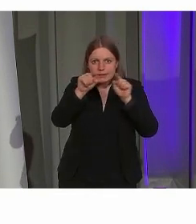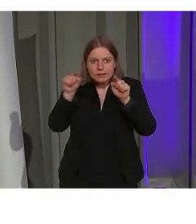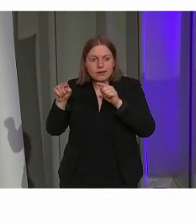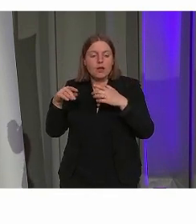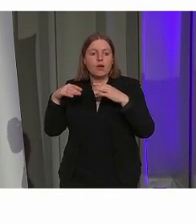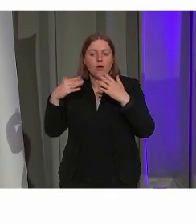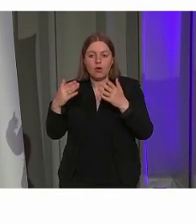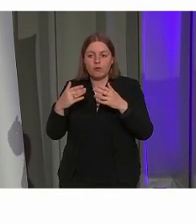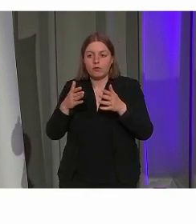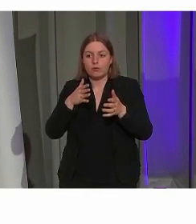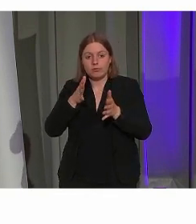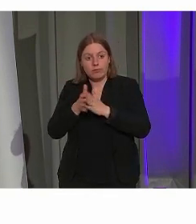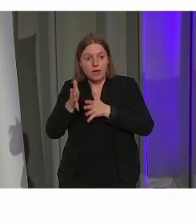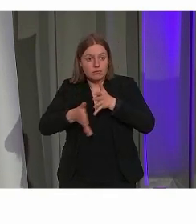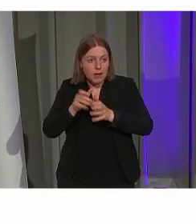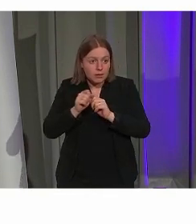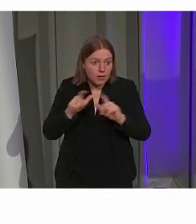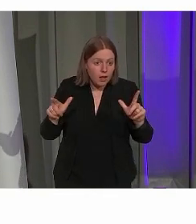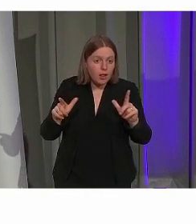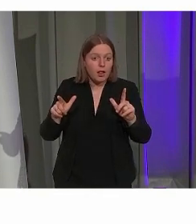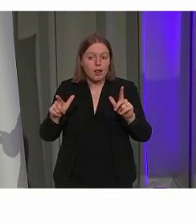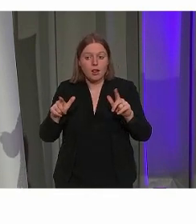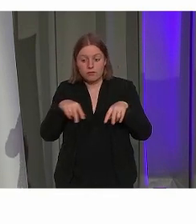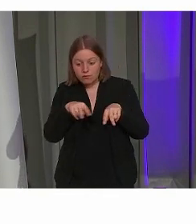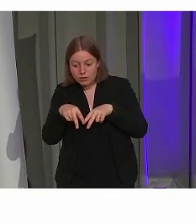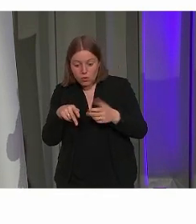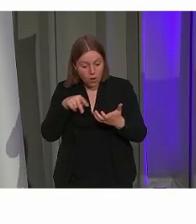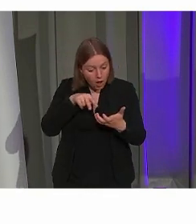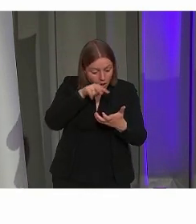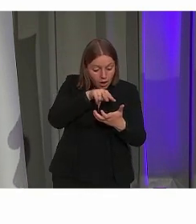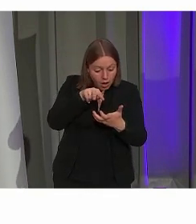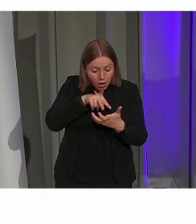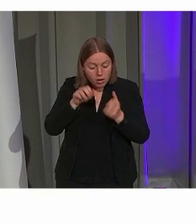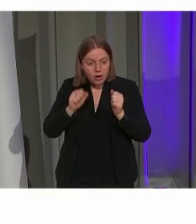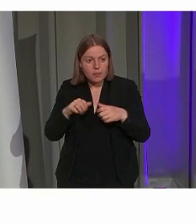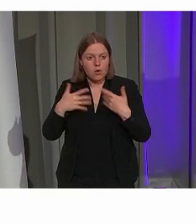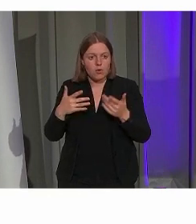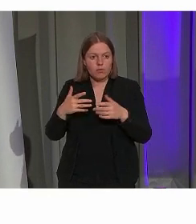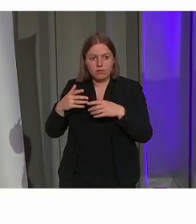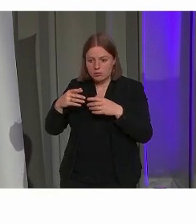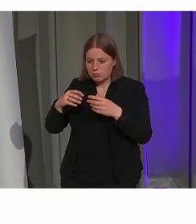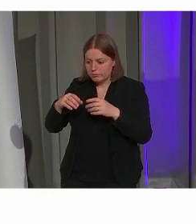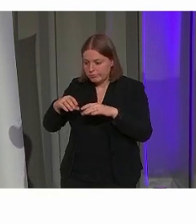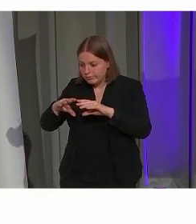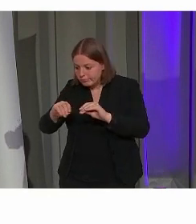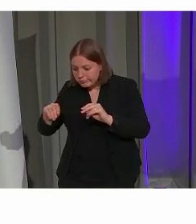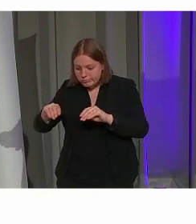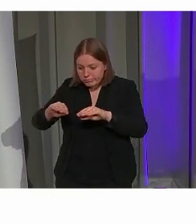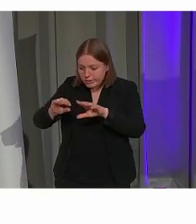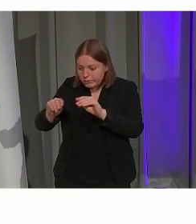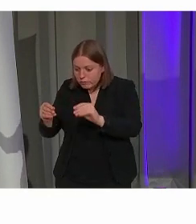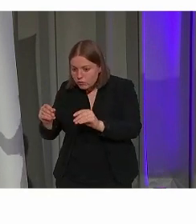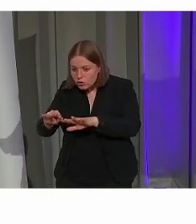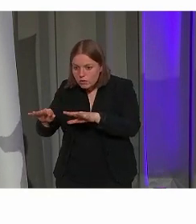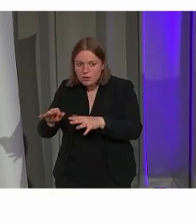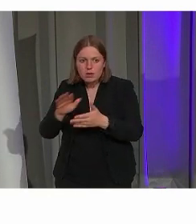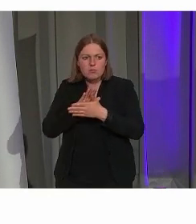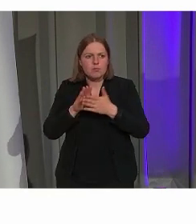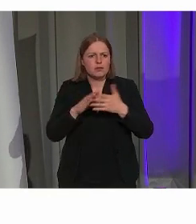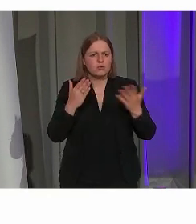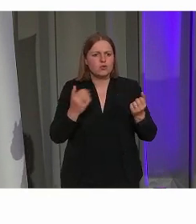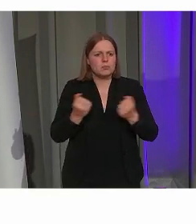this. And we are working with sign language videos, but also tactile elements.